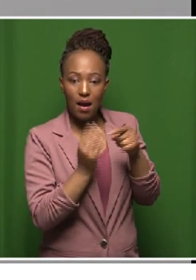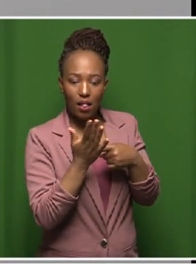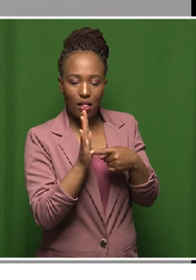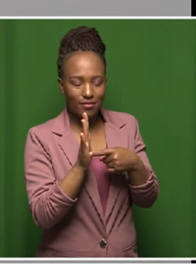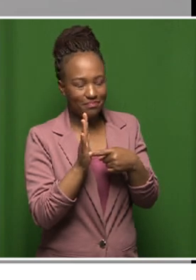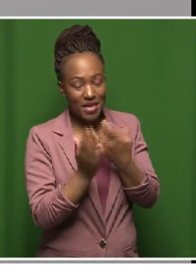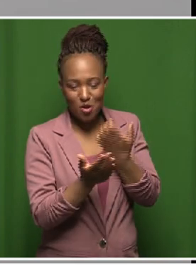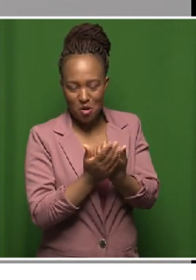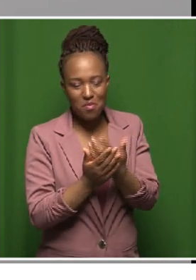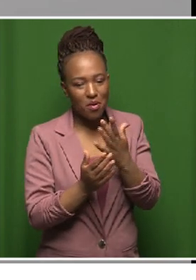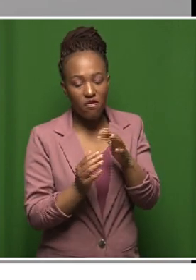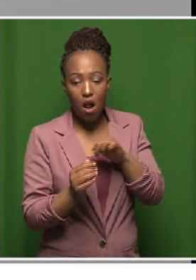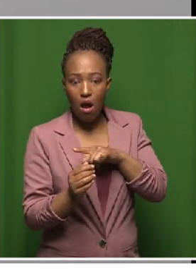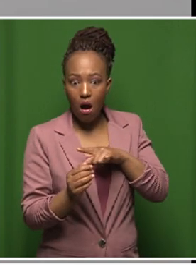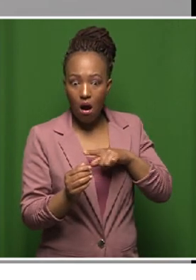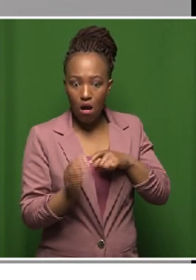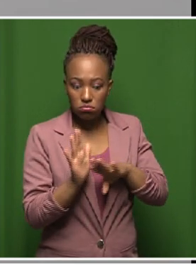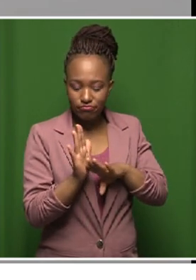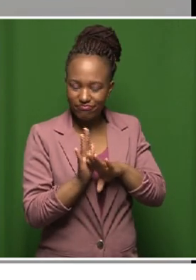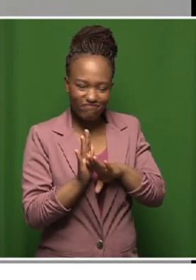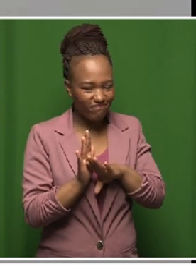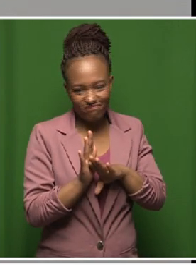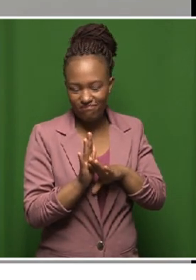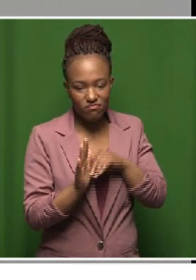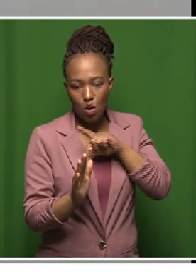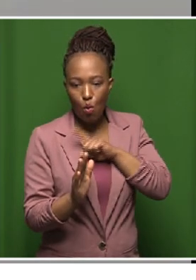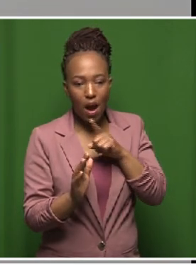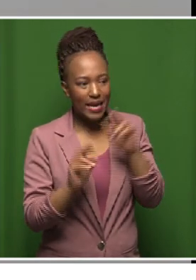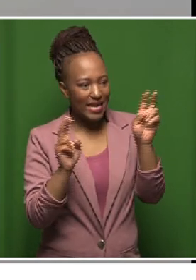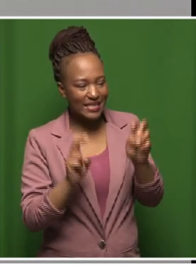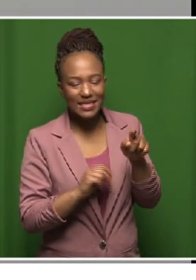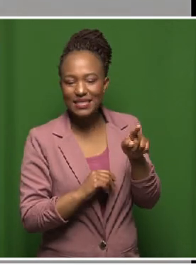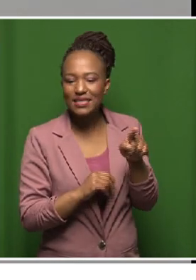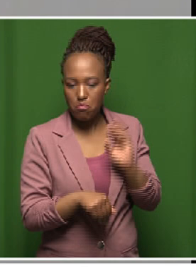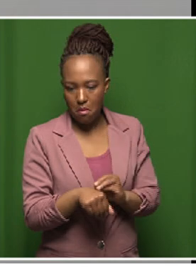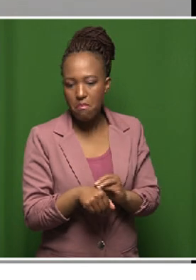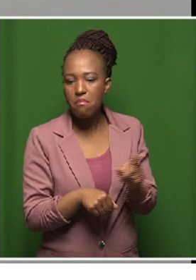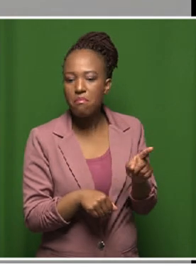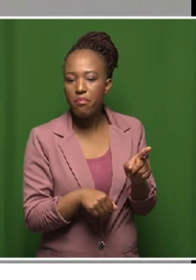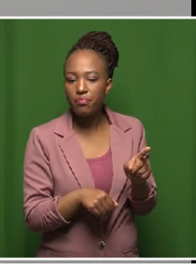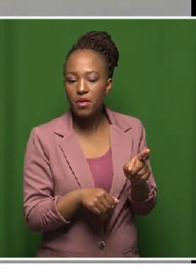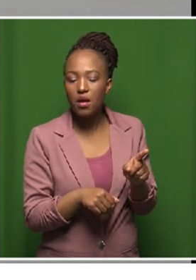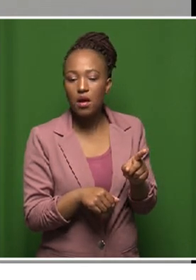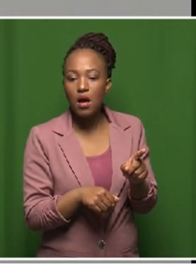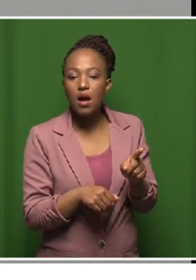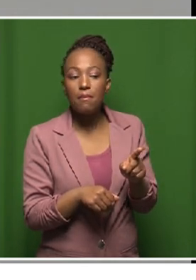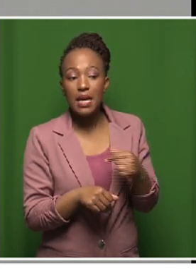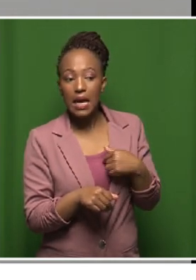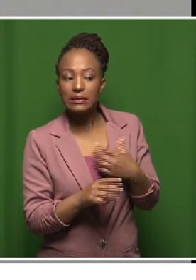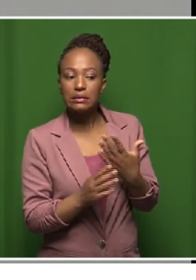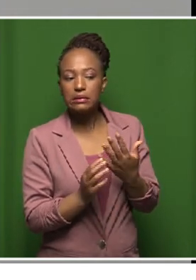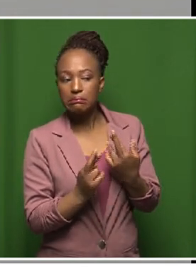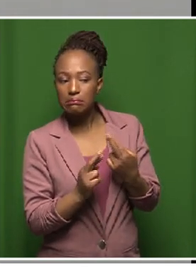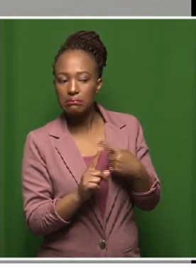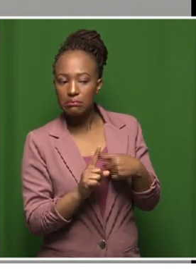grow for a very long time. And one reason for that is simply a lack of electricity. So I am afraid things may look a little bit better, like